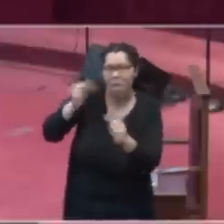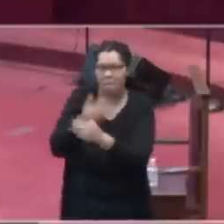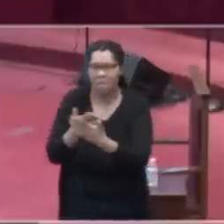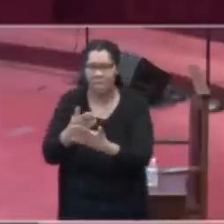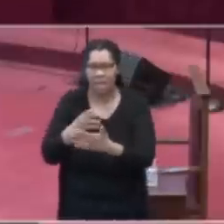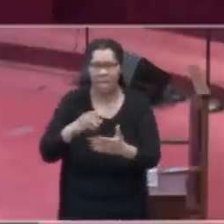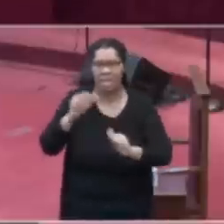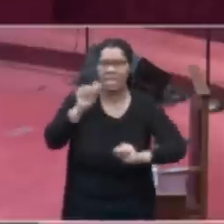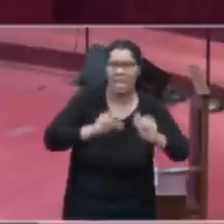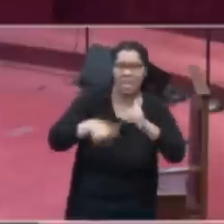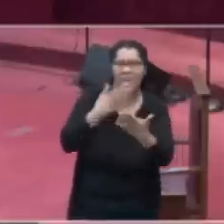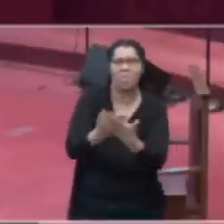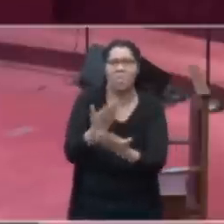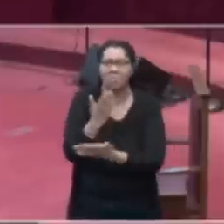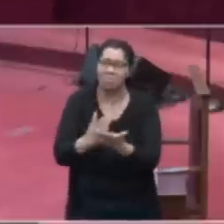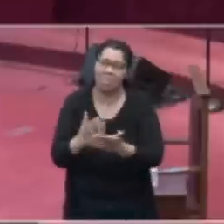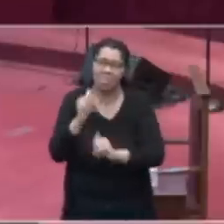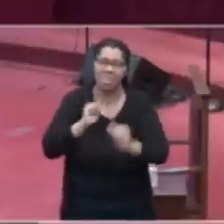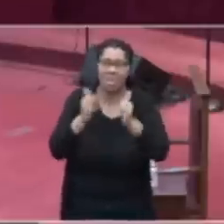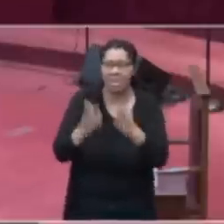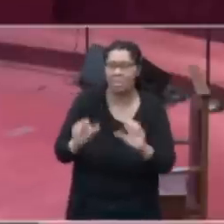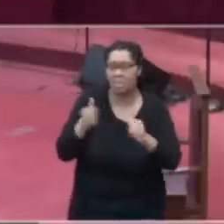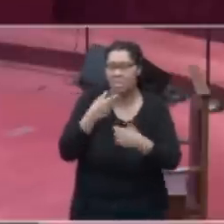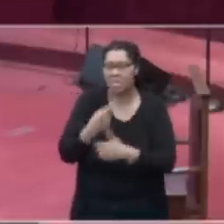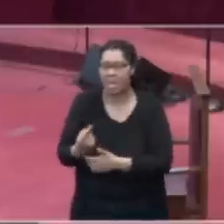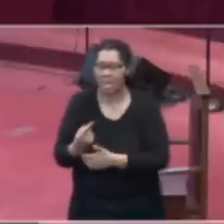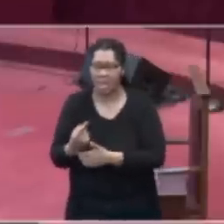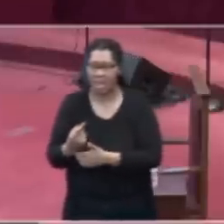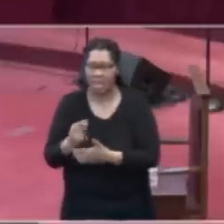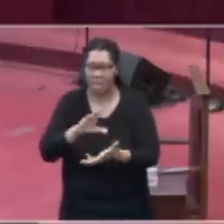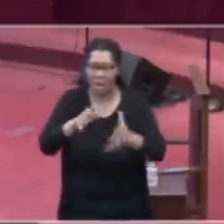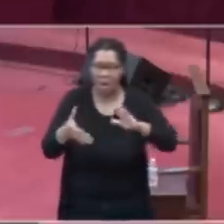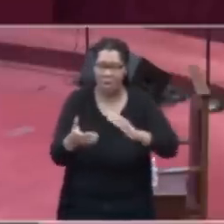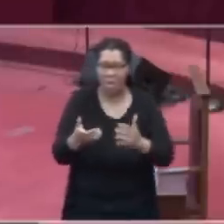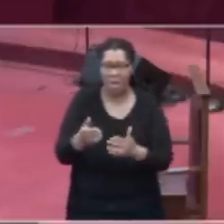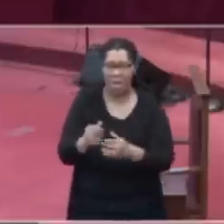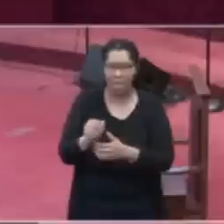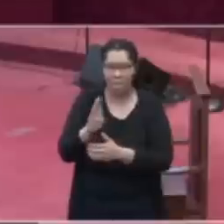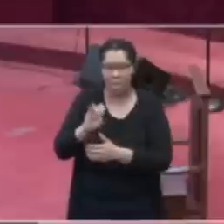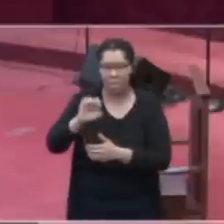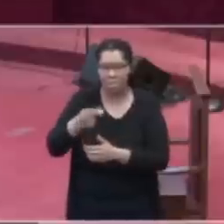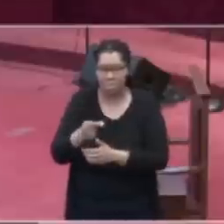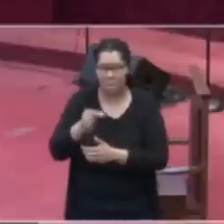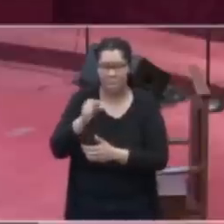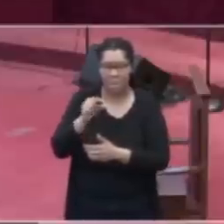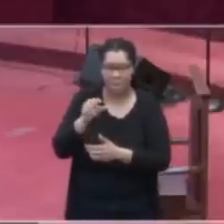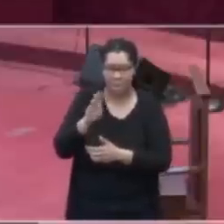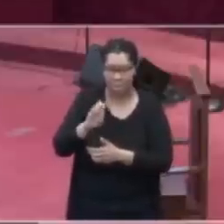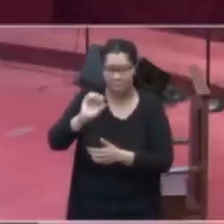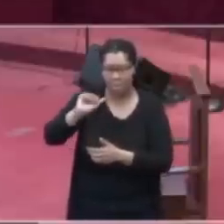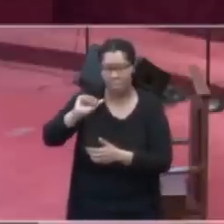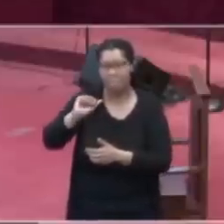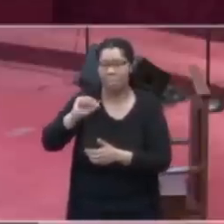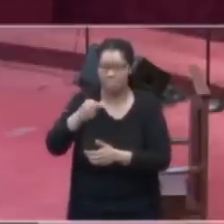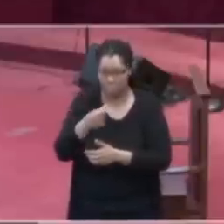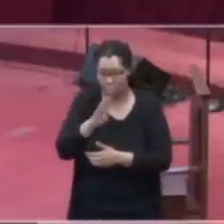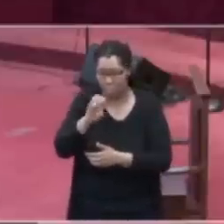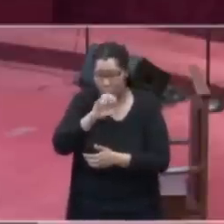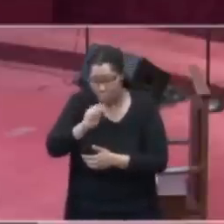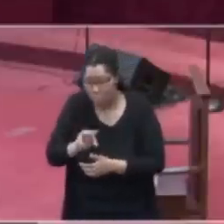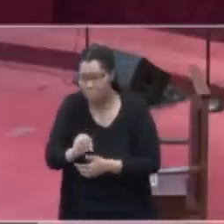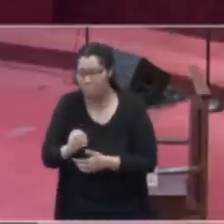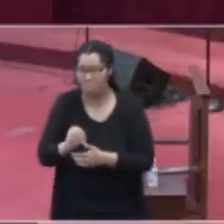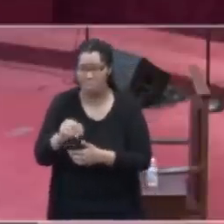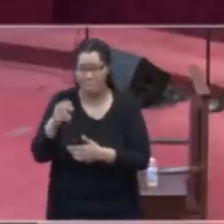proof. Some scientists that are trying to say that the Earth came from the Big Boom theory and that you and I evolved from something else, and all of